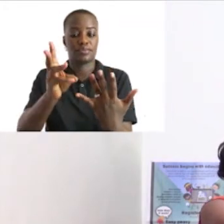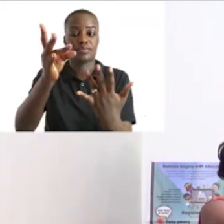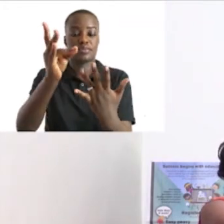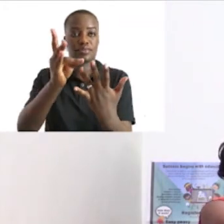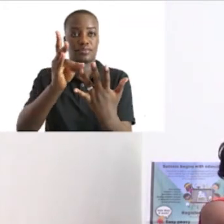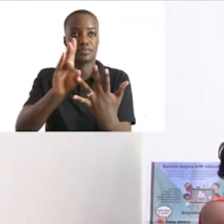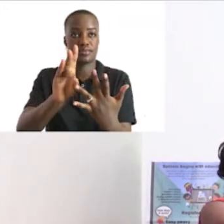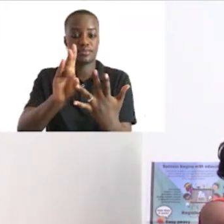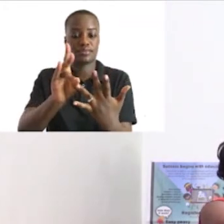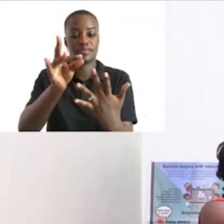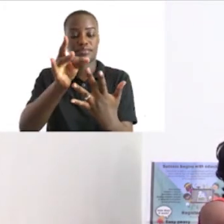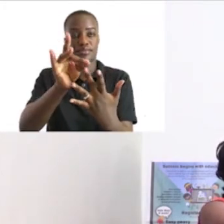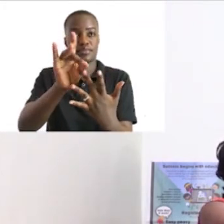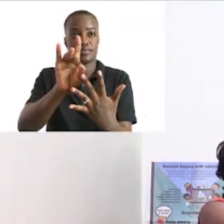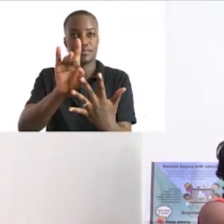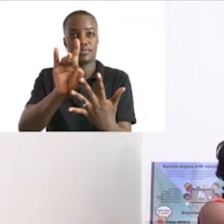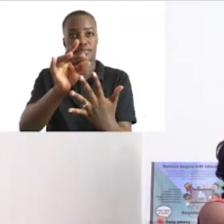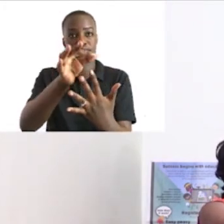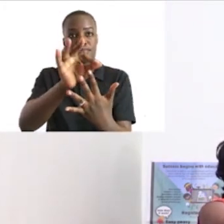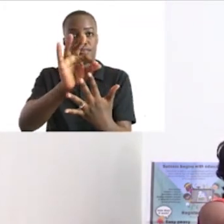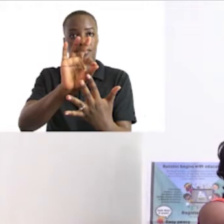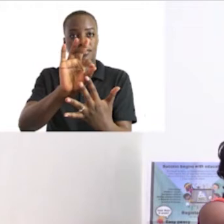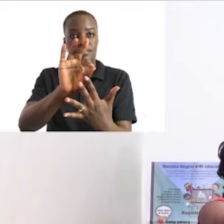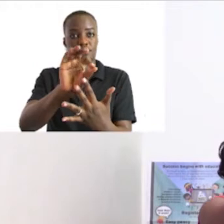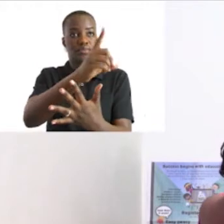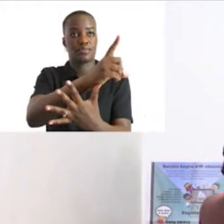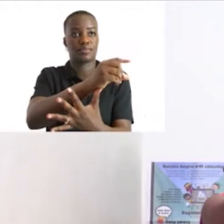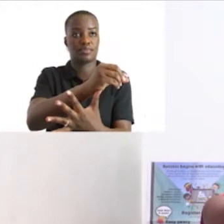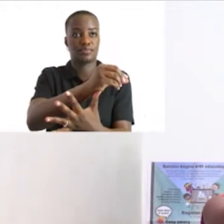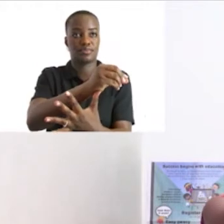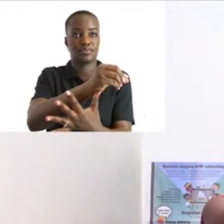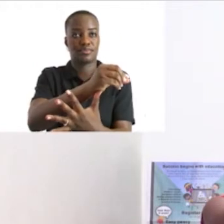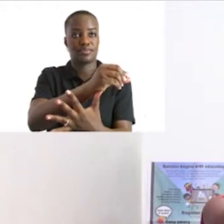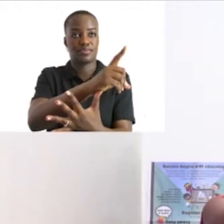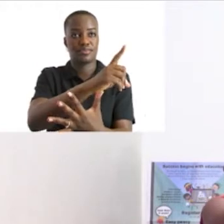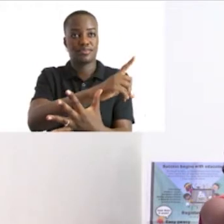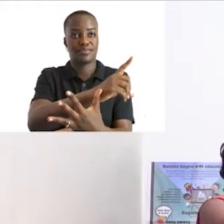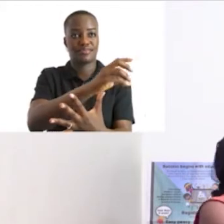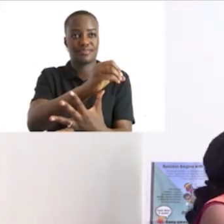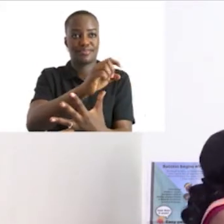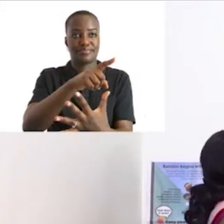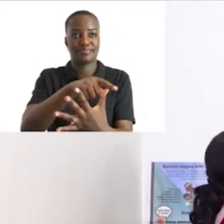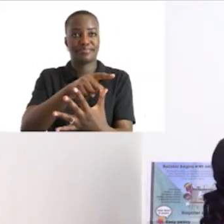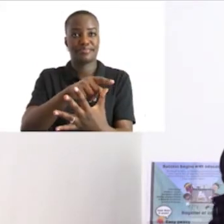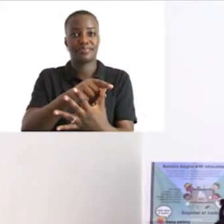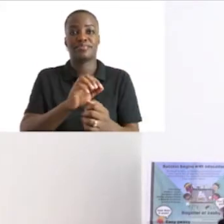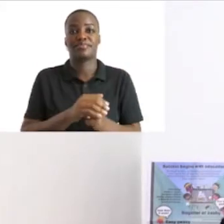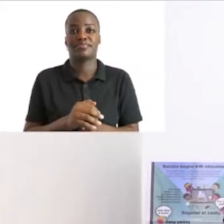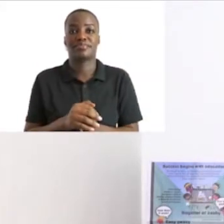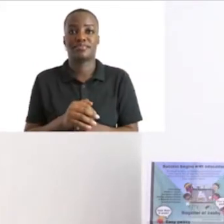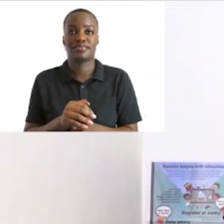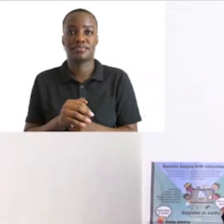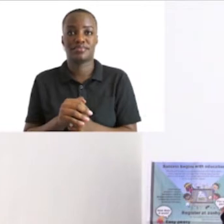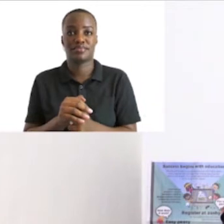6, 7, 8, 9, and 10. As you can see,